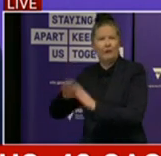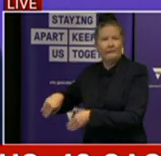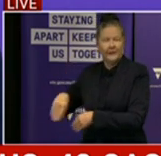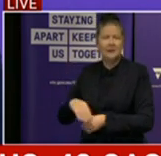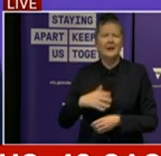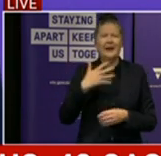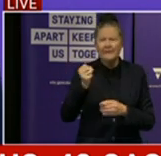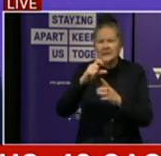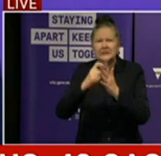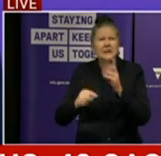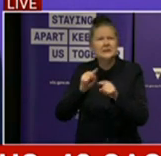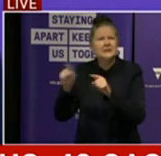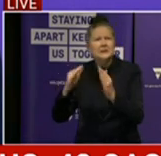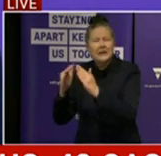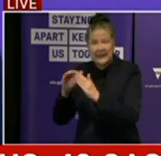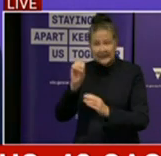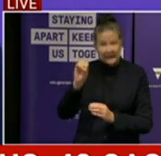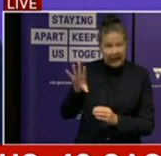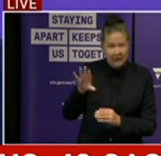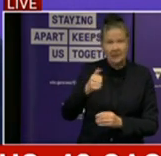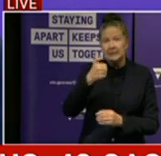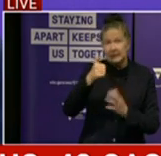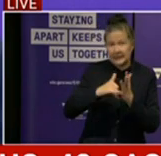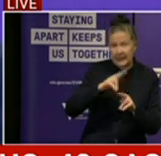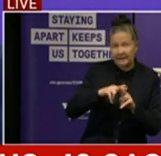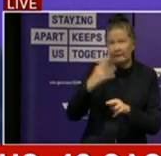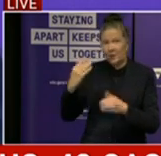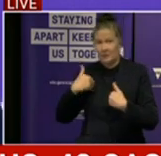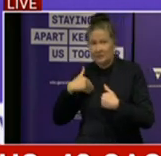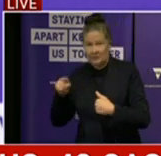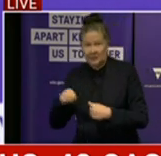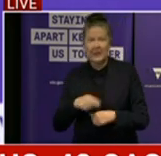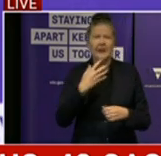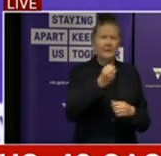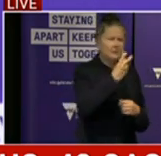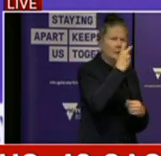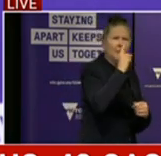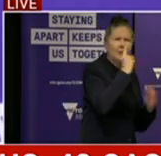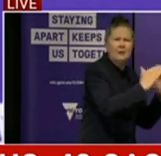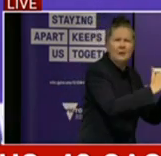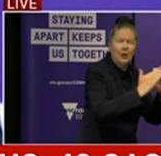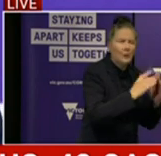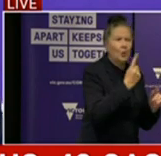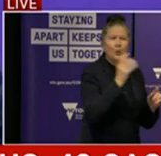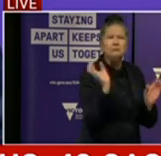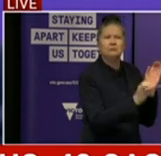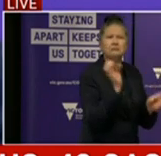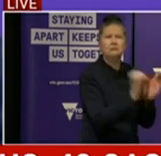there are 10, 6 staff, 4 residents. Aged care shifts that have been worked by hospital staff,